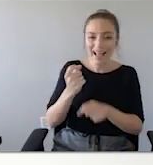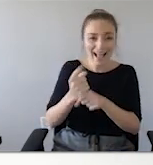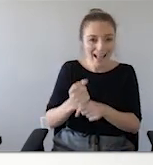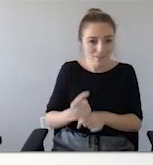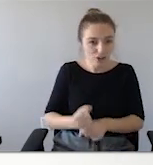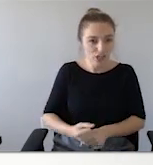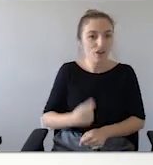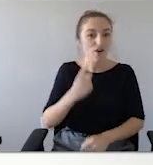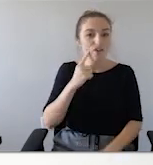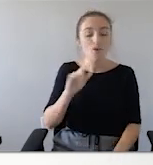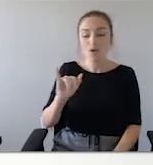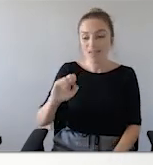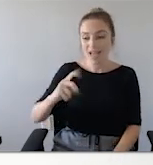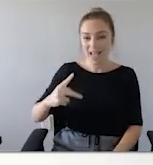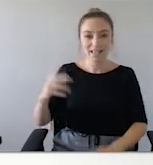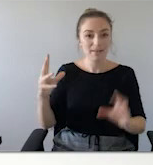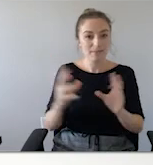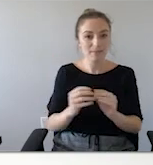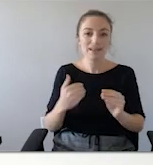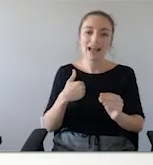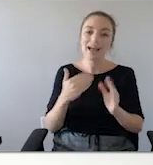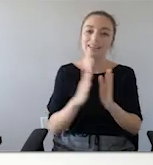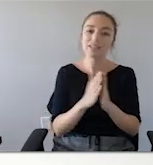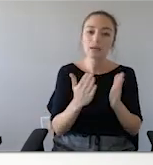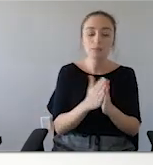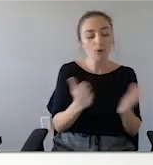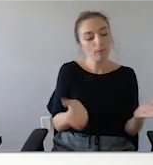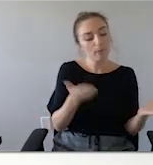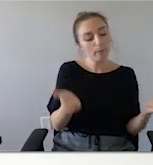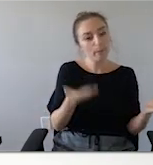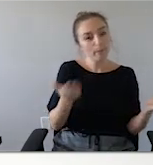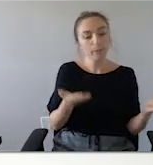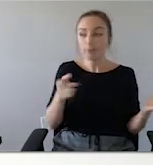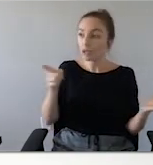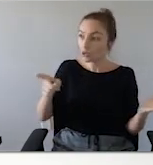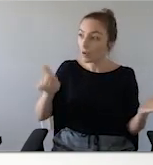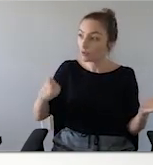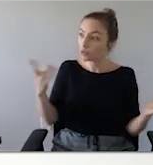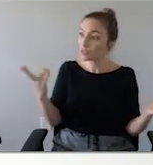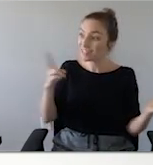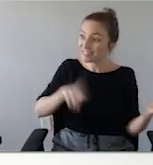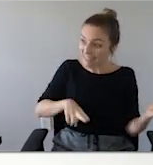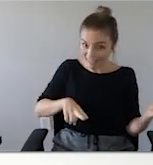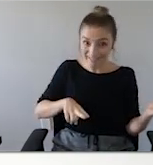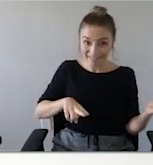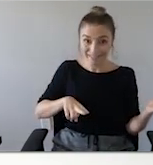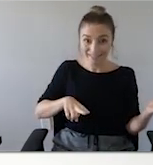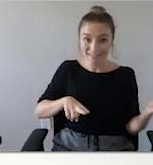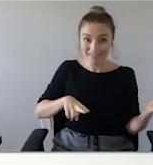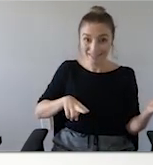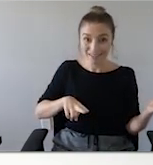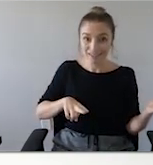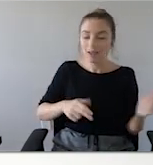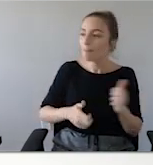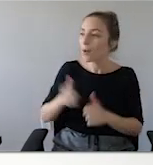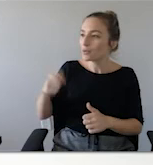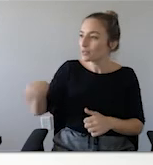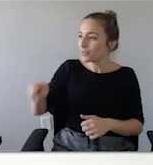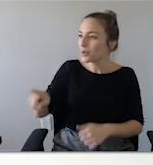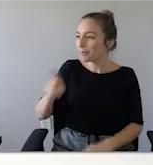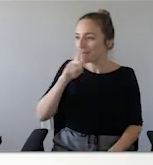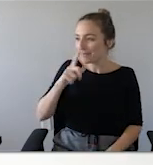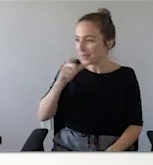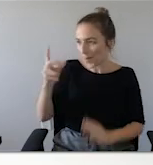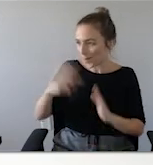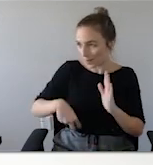nice little booklet. Now it's all virtual, but they have you sign that, and most of you guys do not read that book. You do not, because